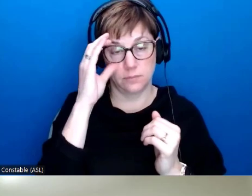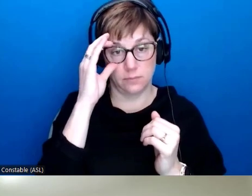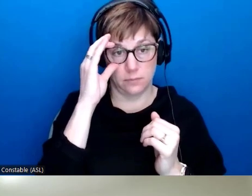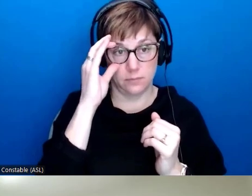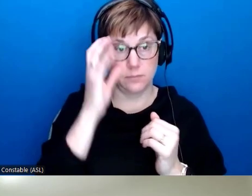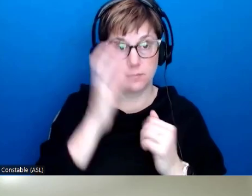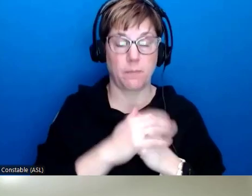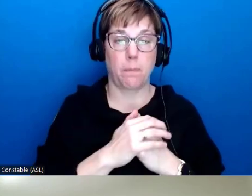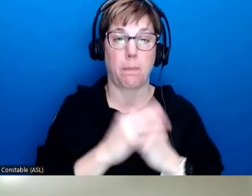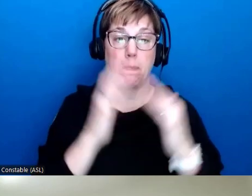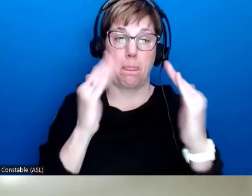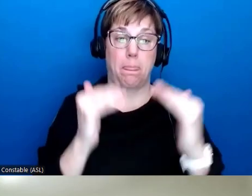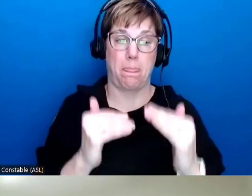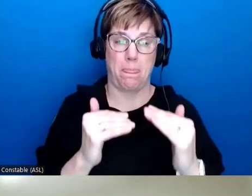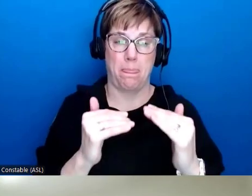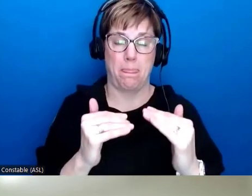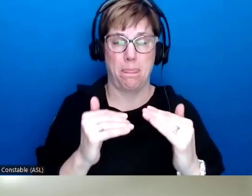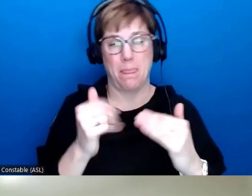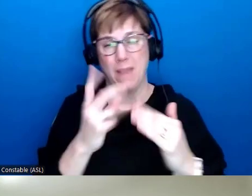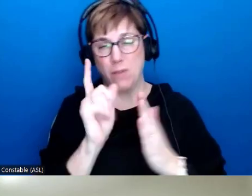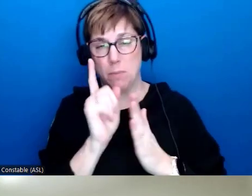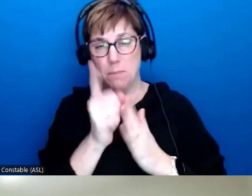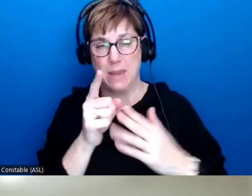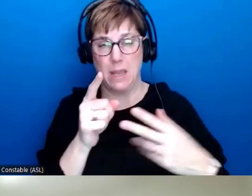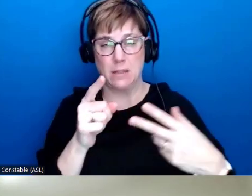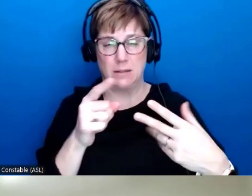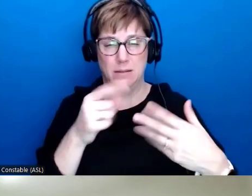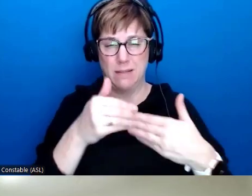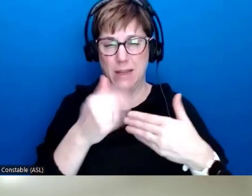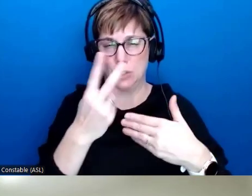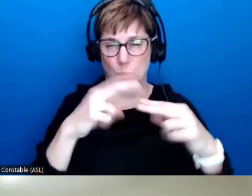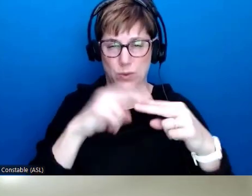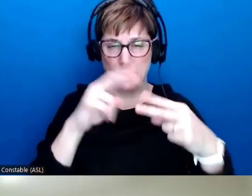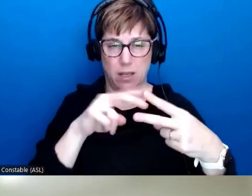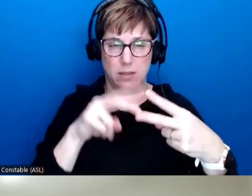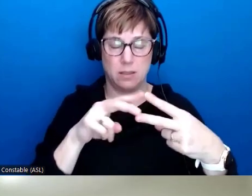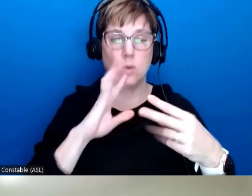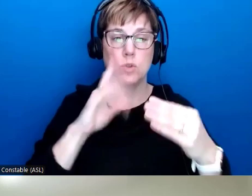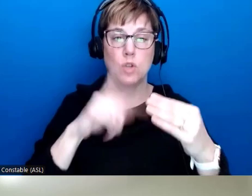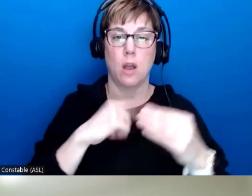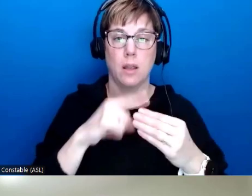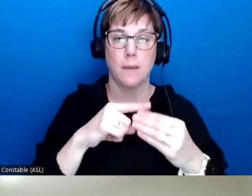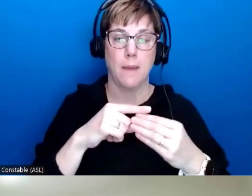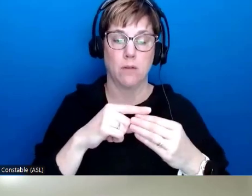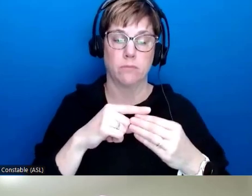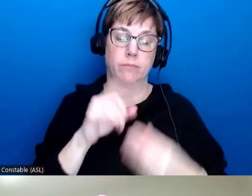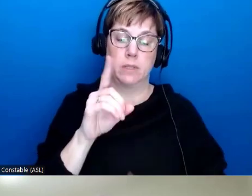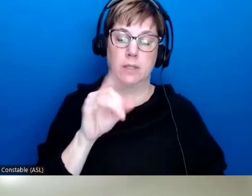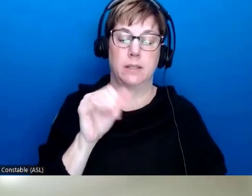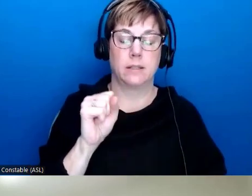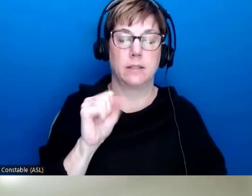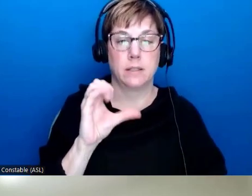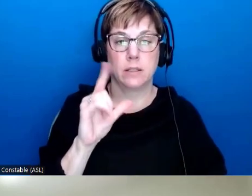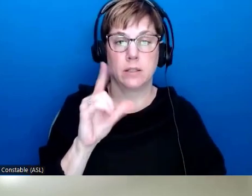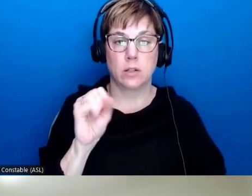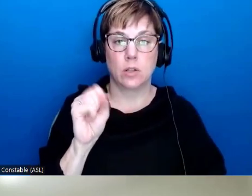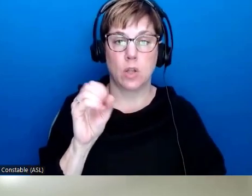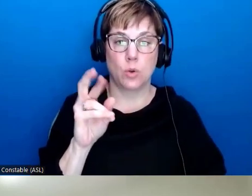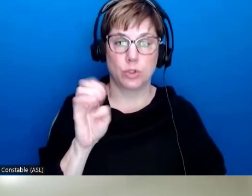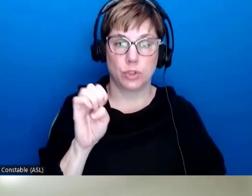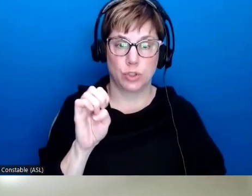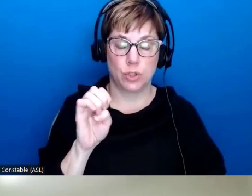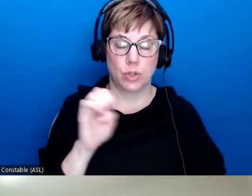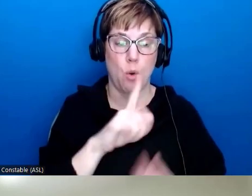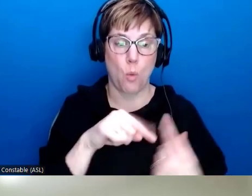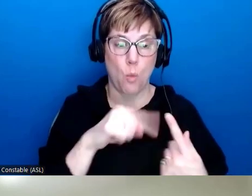The next two slides, the next few minutes, we'll just talk a little bit about the subject of disclosure, when and